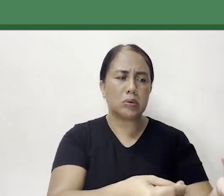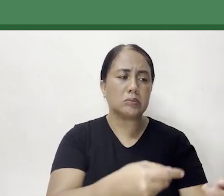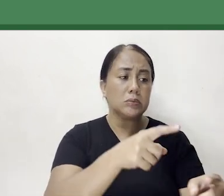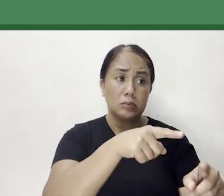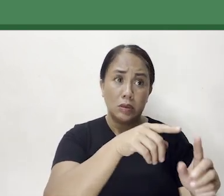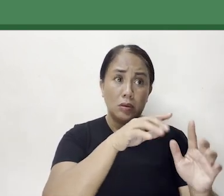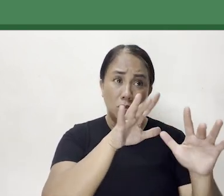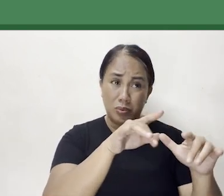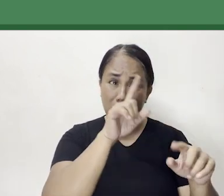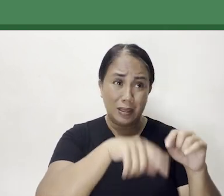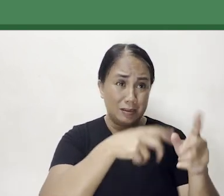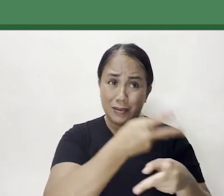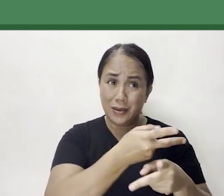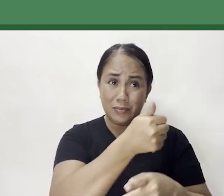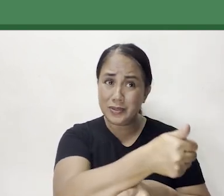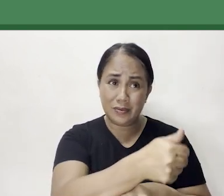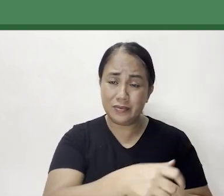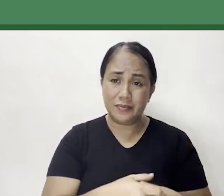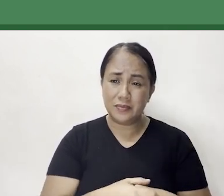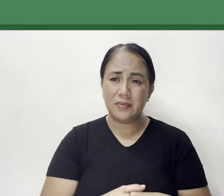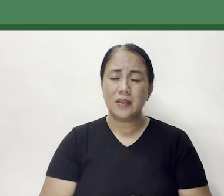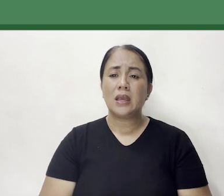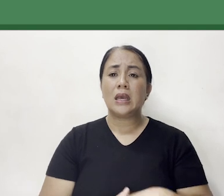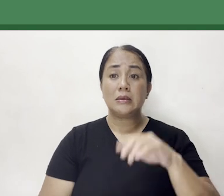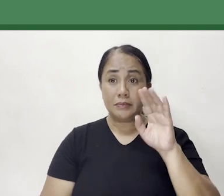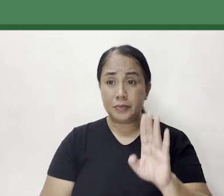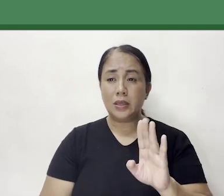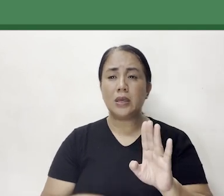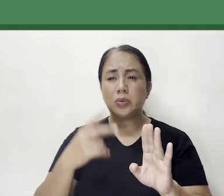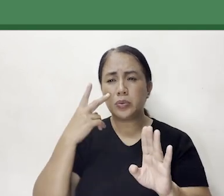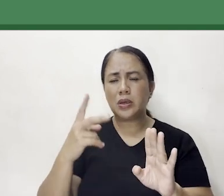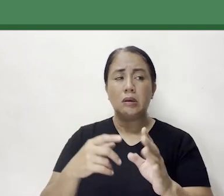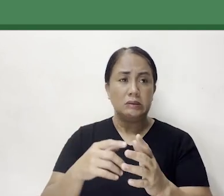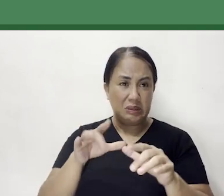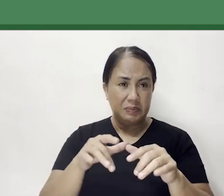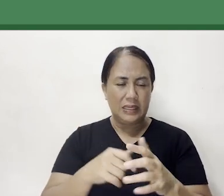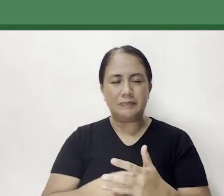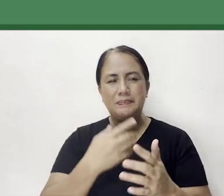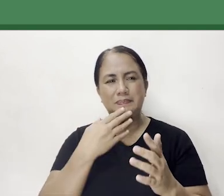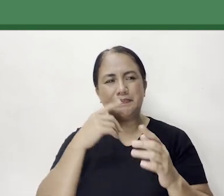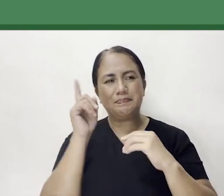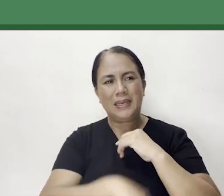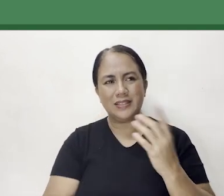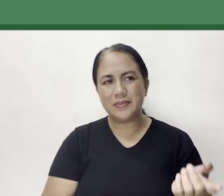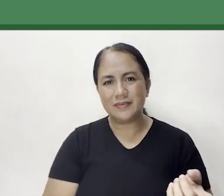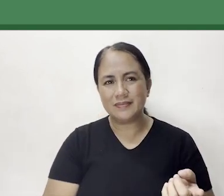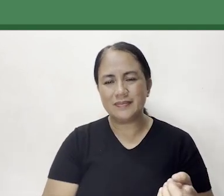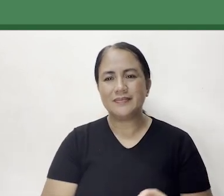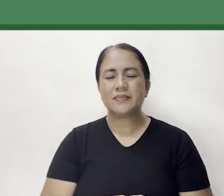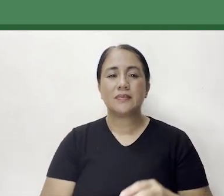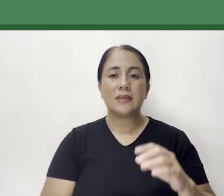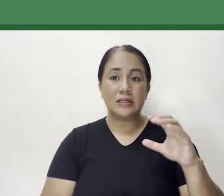cannot take care of themselves. It sees disability as a curse or punishment.